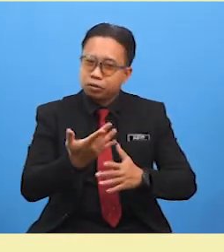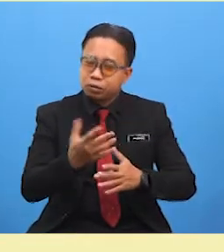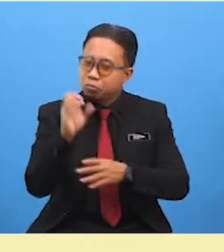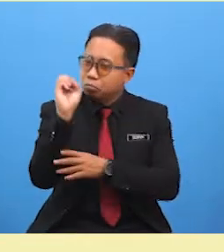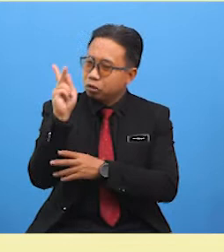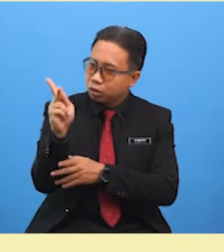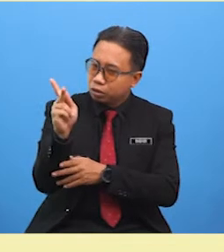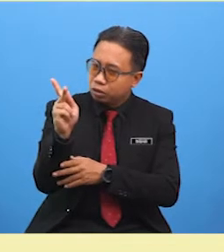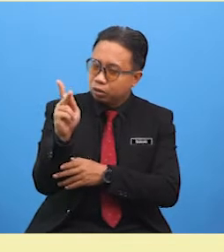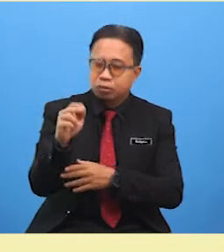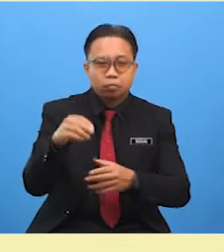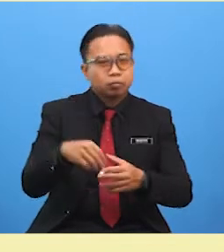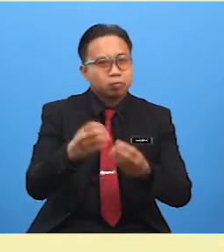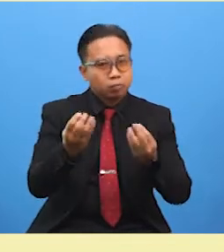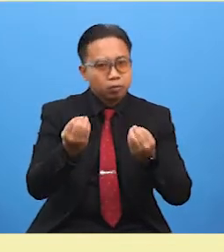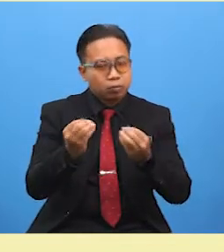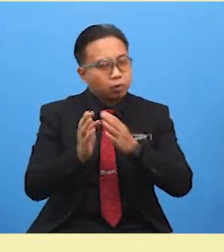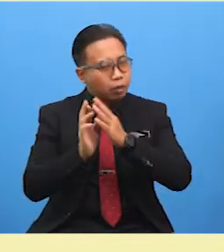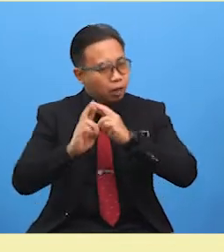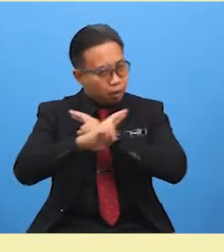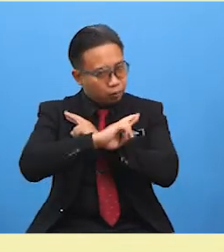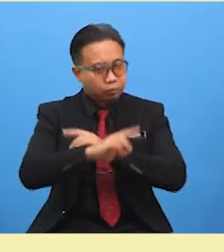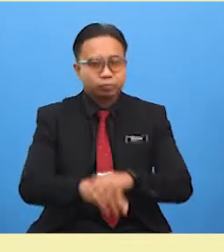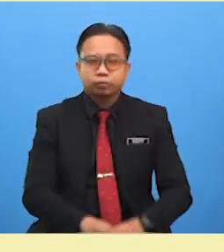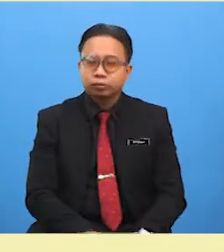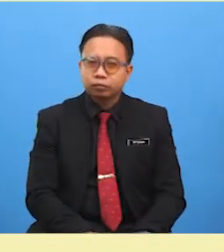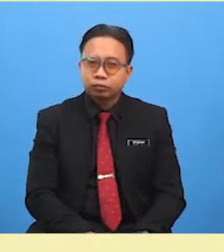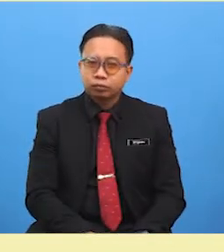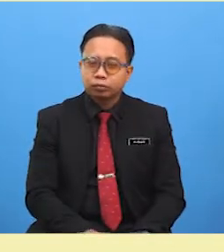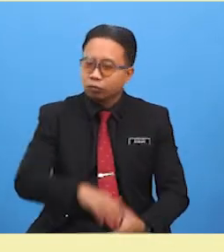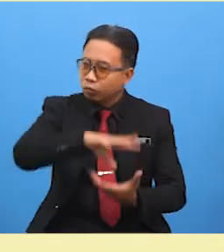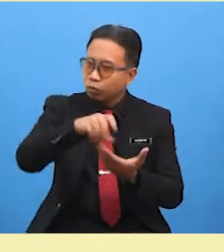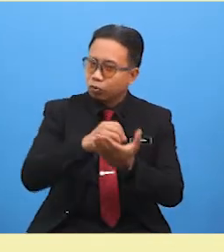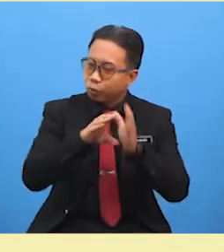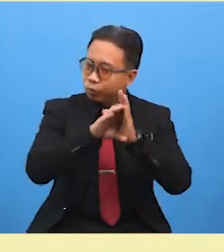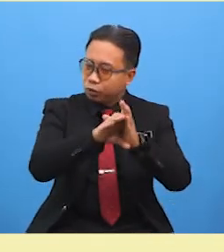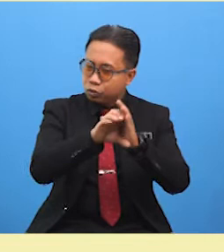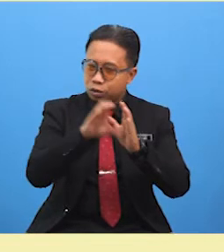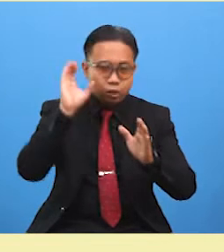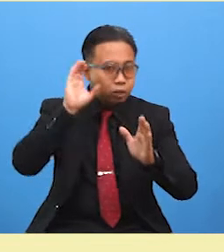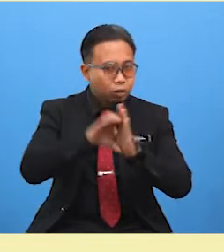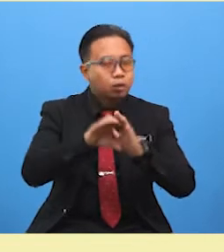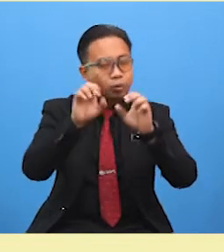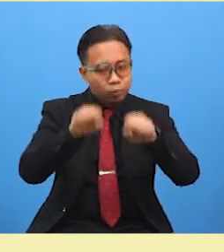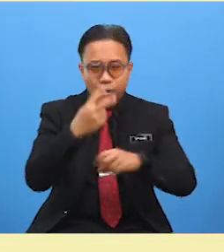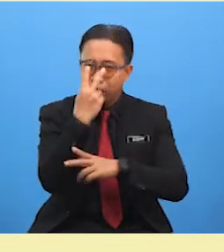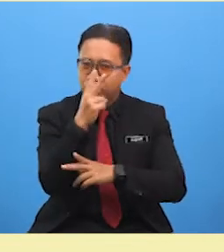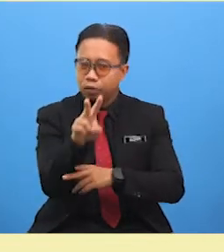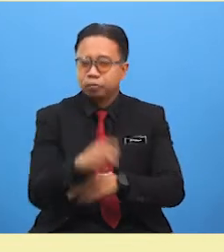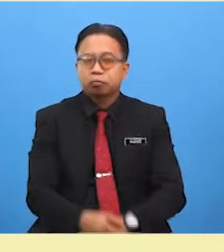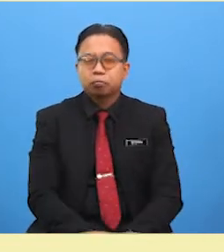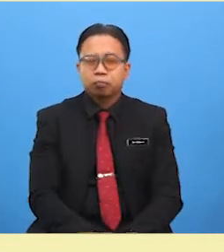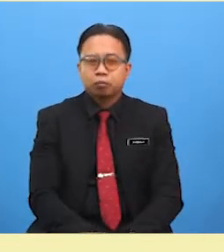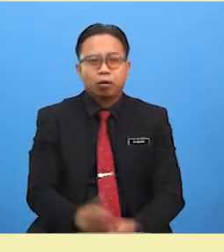pleasant to spend time in, like your bed. Just like all the pictures I have attached here, they are all very,